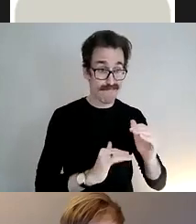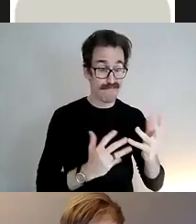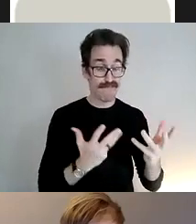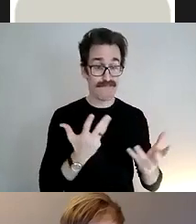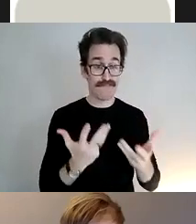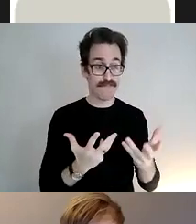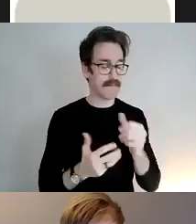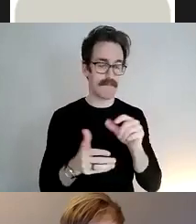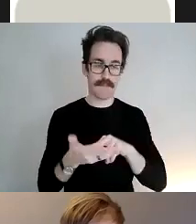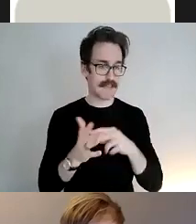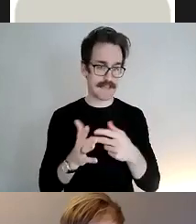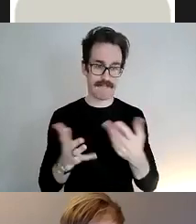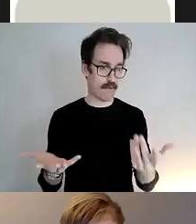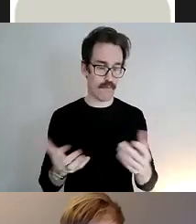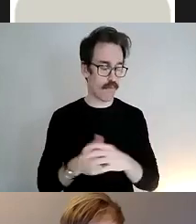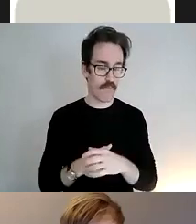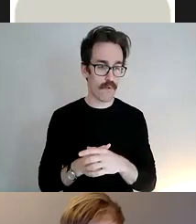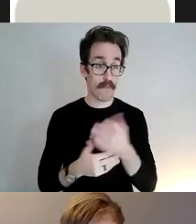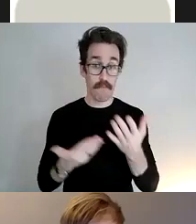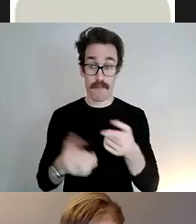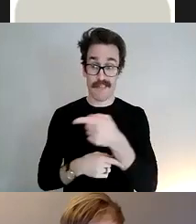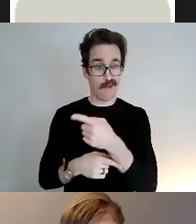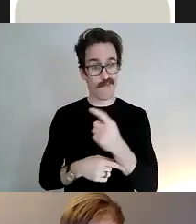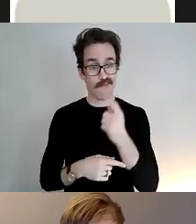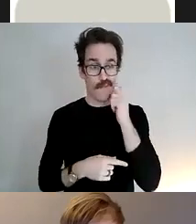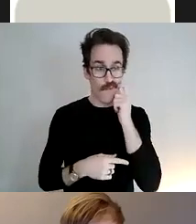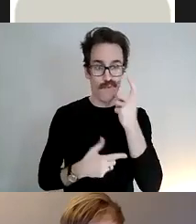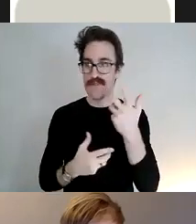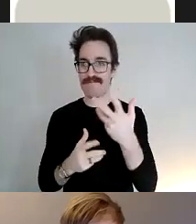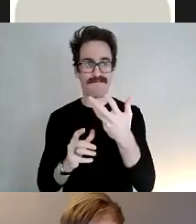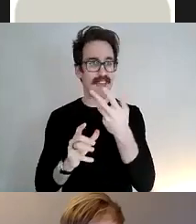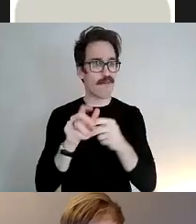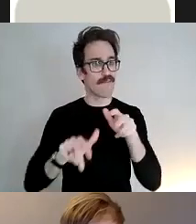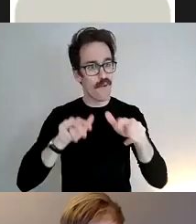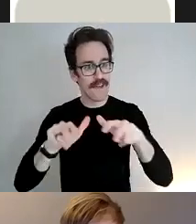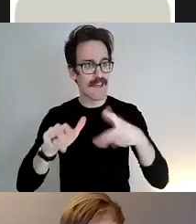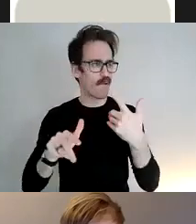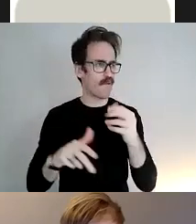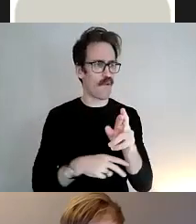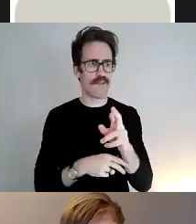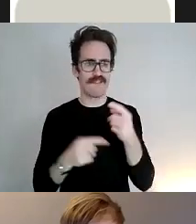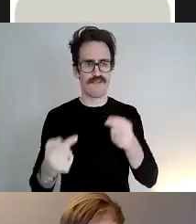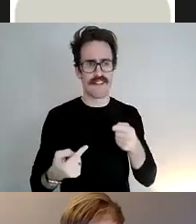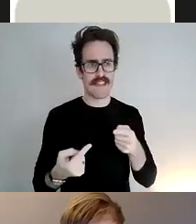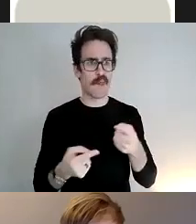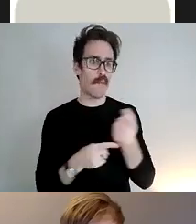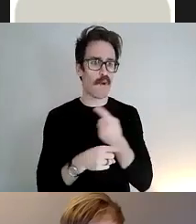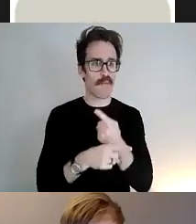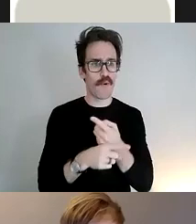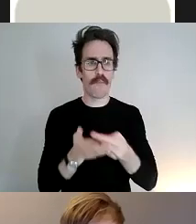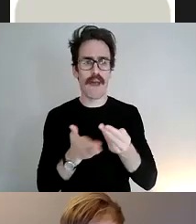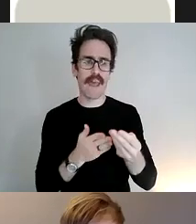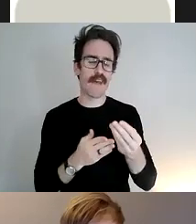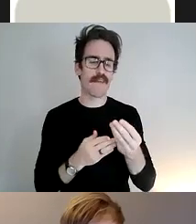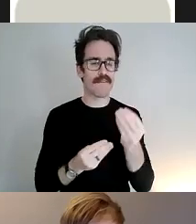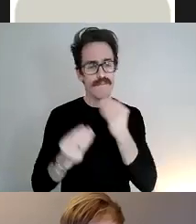figure out how to be polite to people on the street. Maybe they have trouble picking the right groceries at the store because of, whatever may be happening